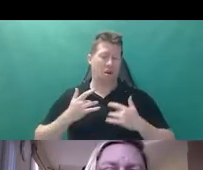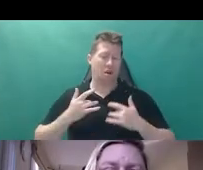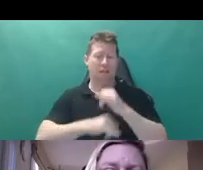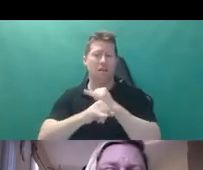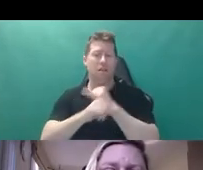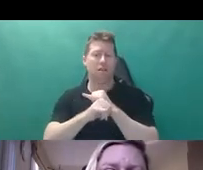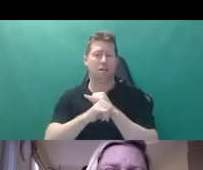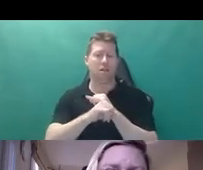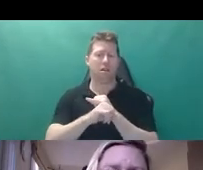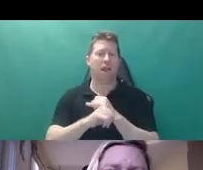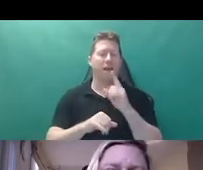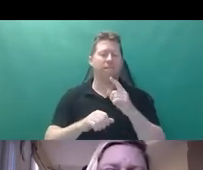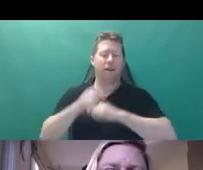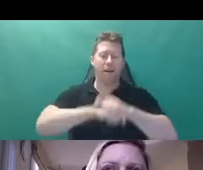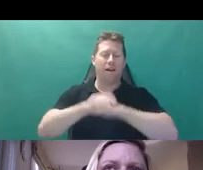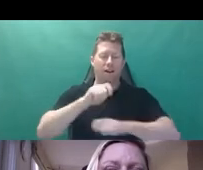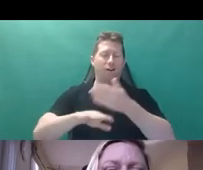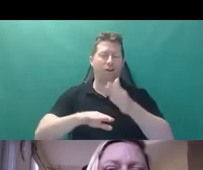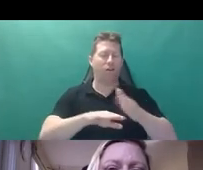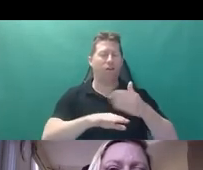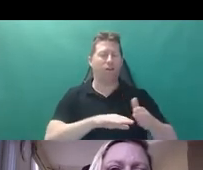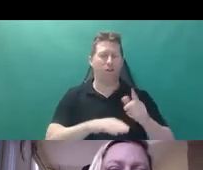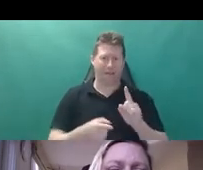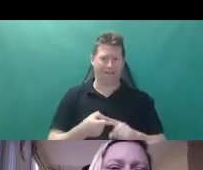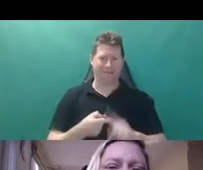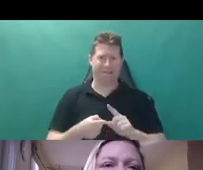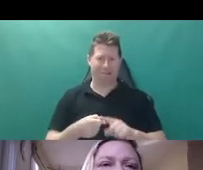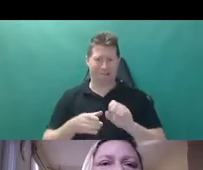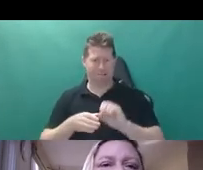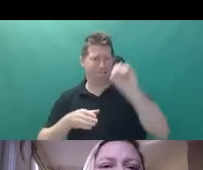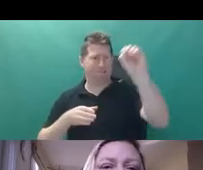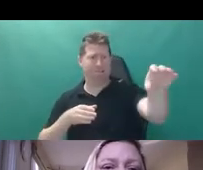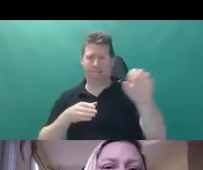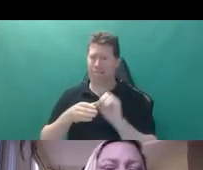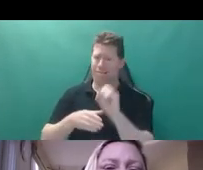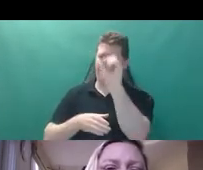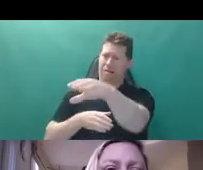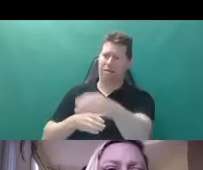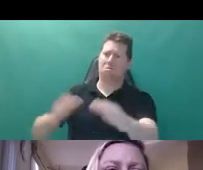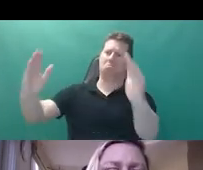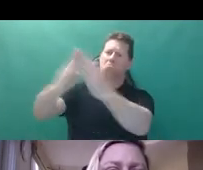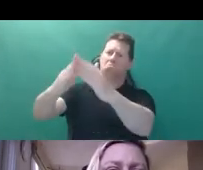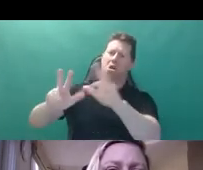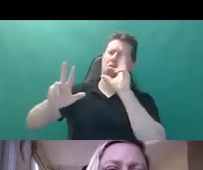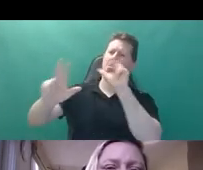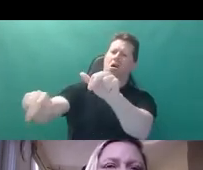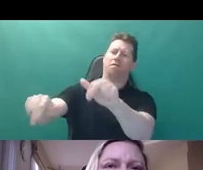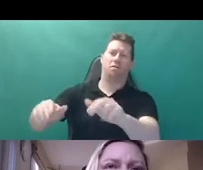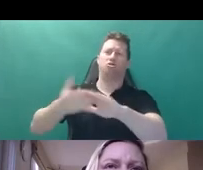Obviously they've been modernised since those big old buildings but people were still basically living in congregate care, excluded from society.